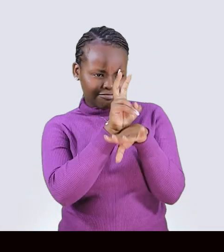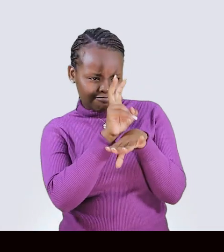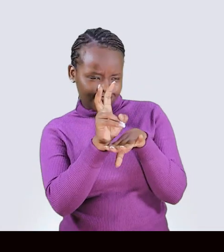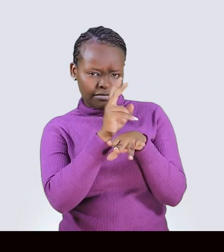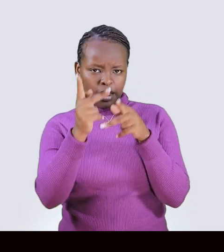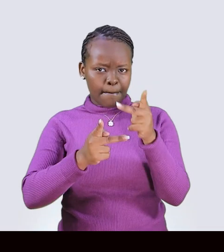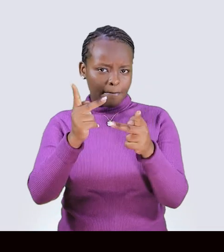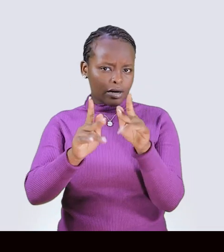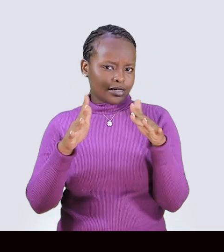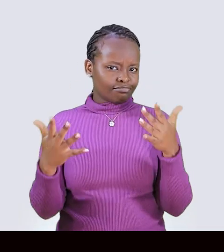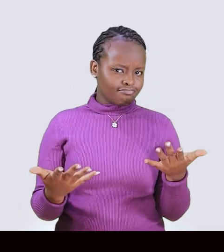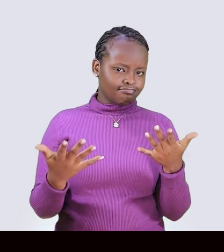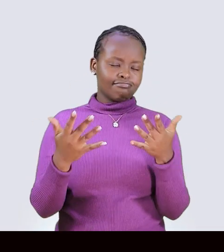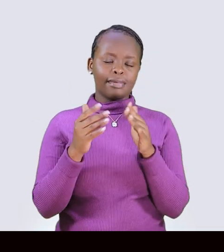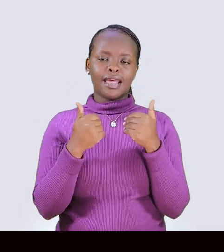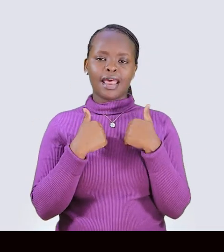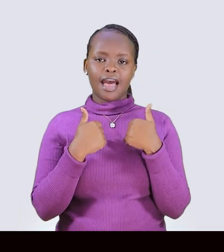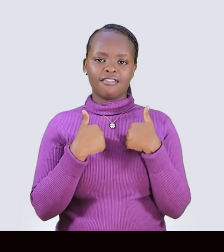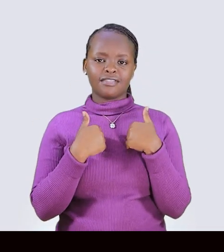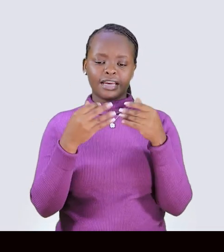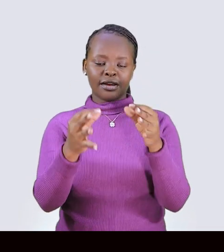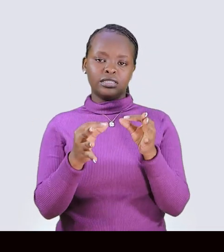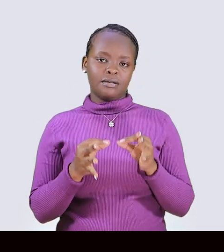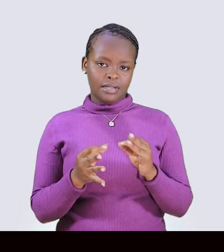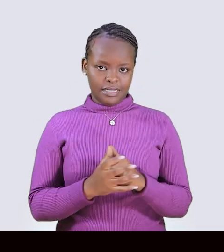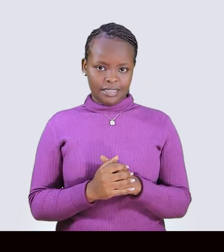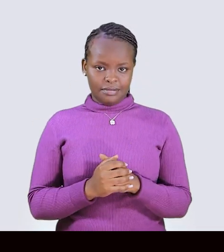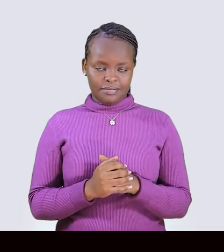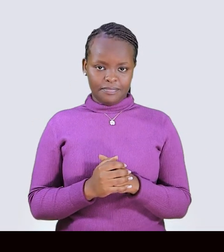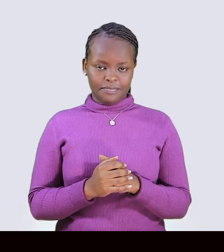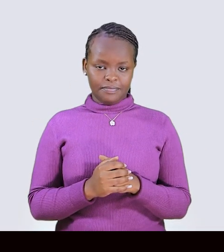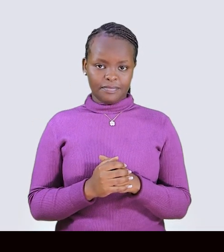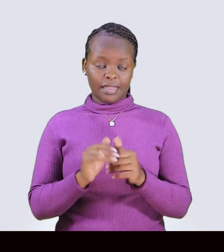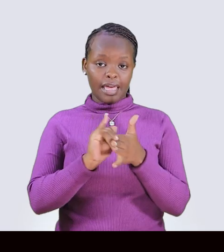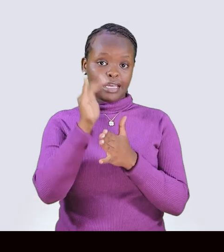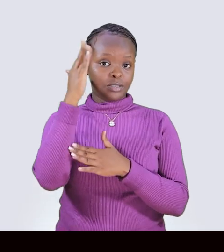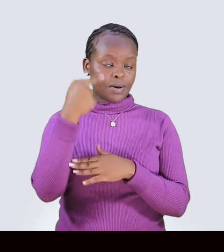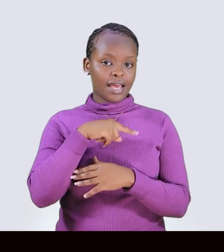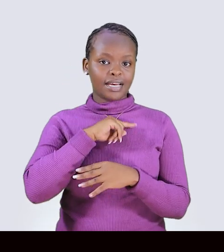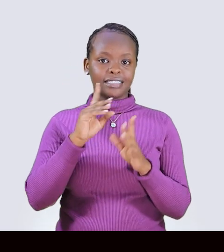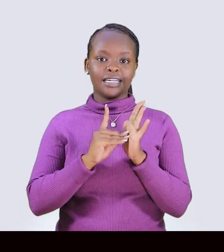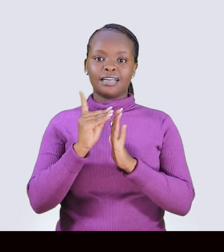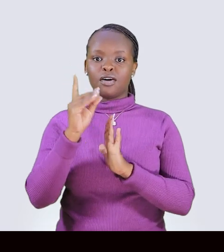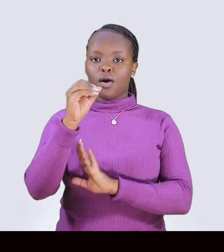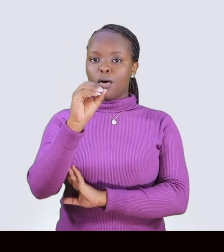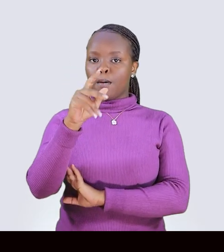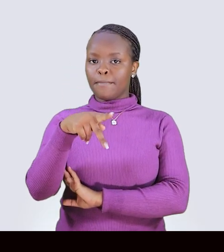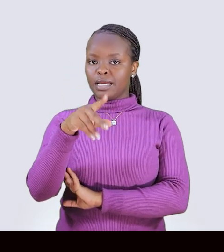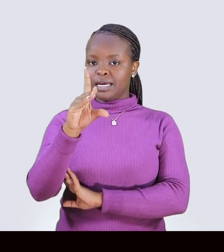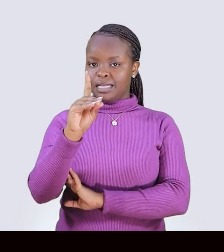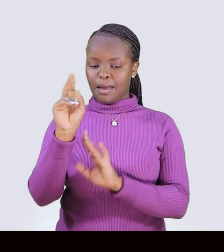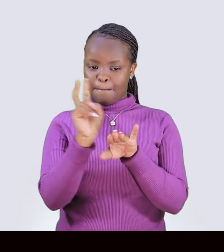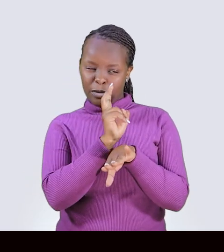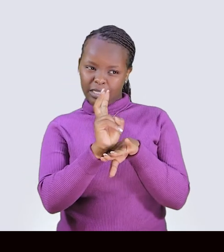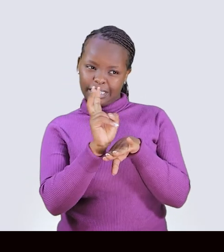monitoring progress and holding duty bearers accountable. That's why we developed the OPD Monitoring and